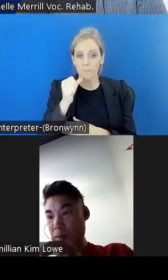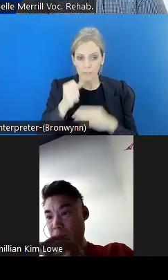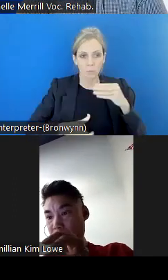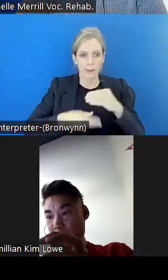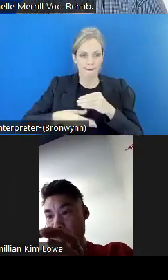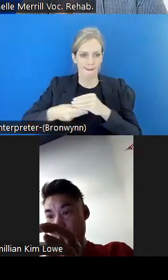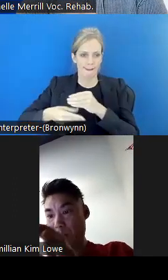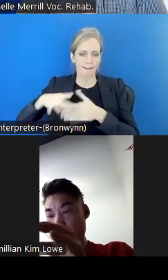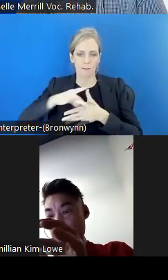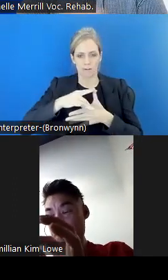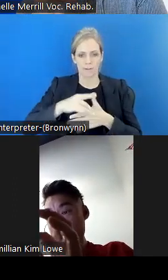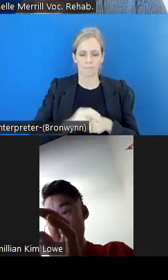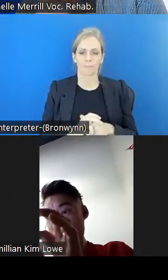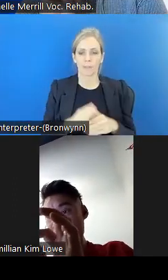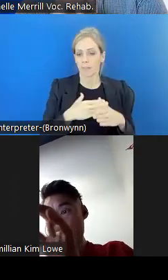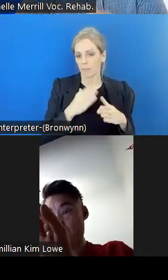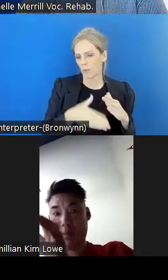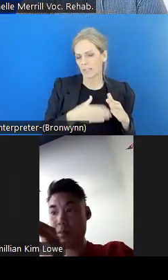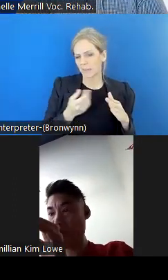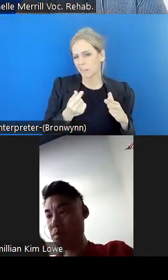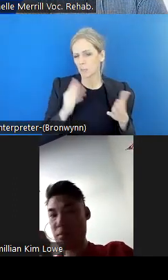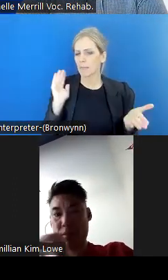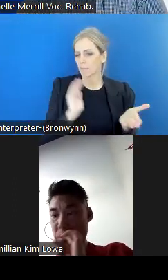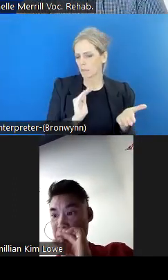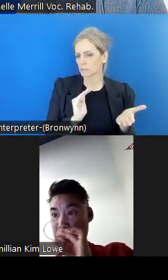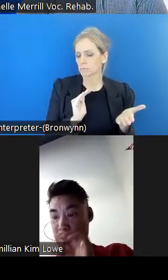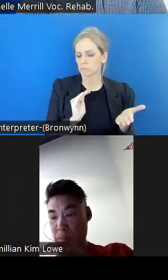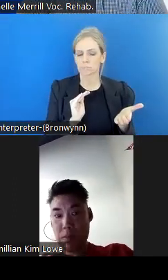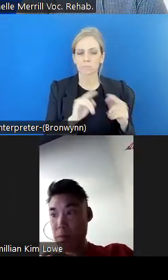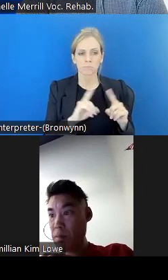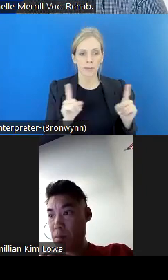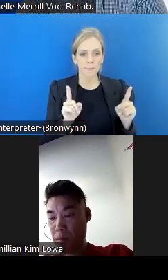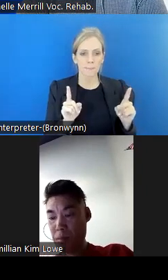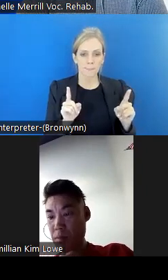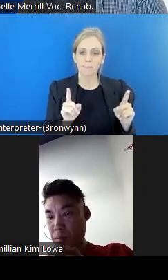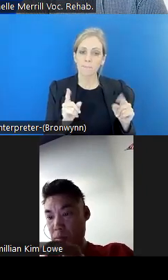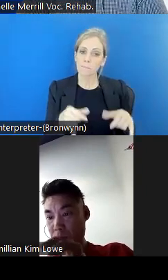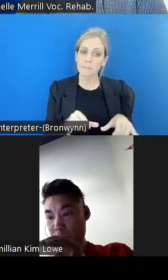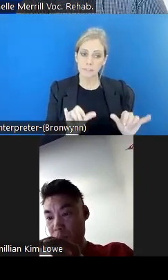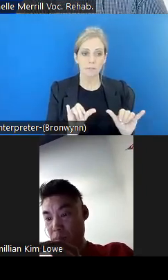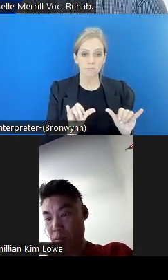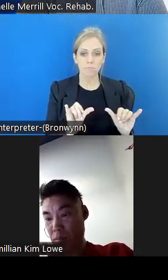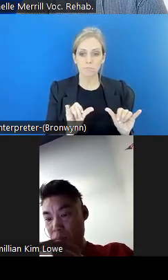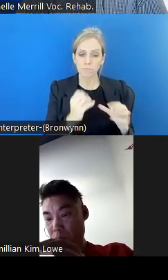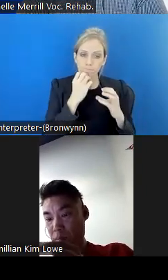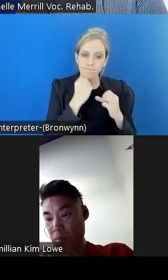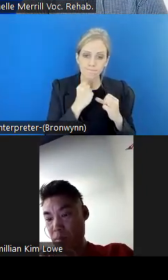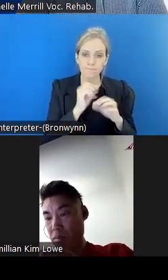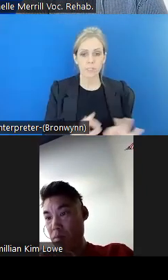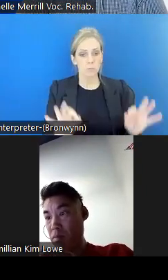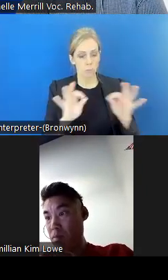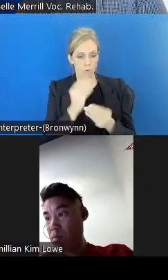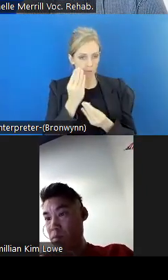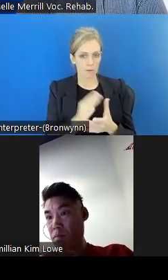Sometimes on the weekend, the content is a little lighter, but it is still meaningful content. And we have